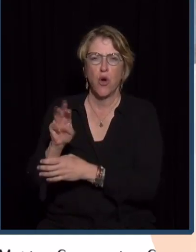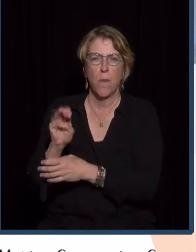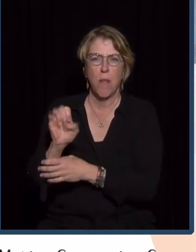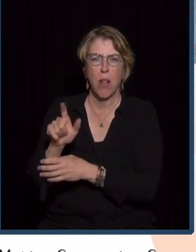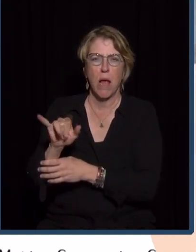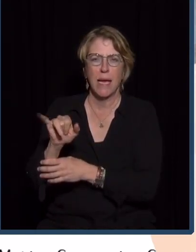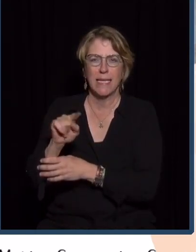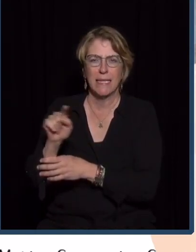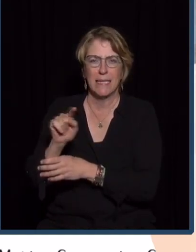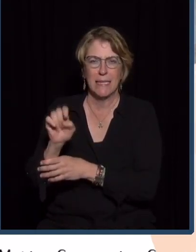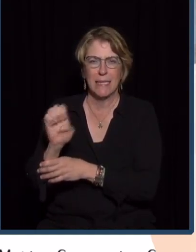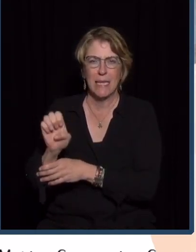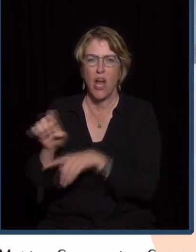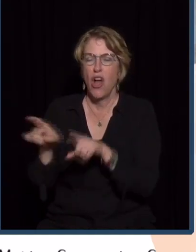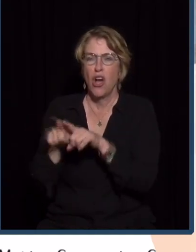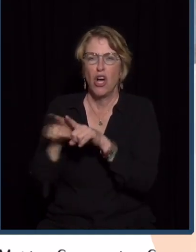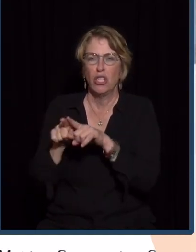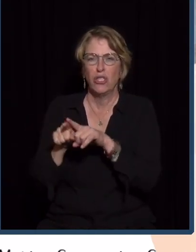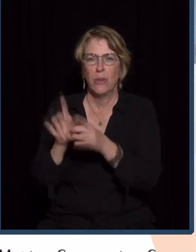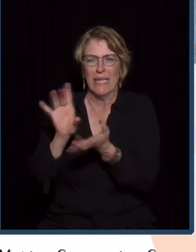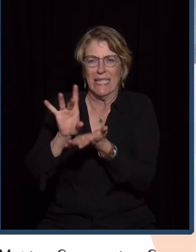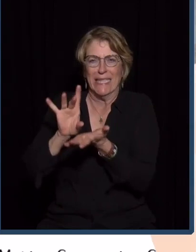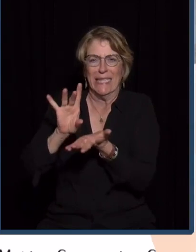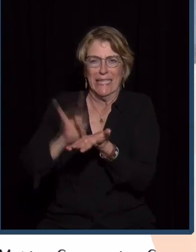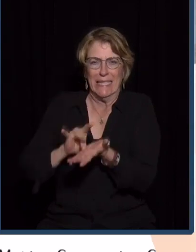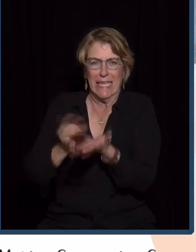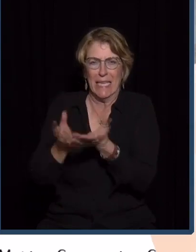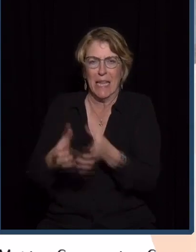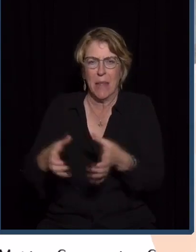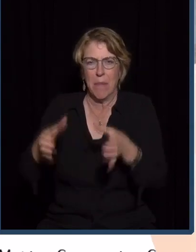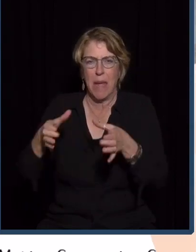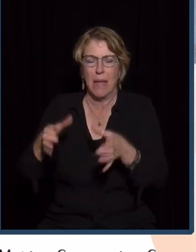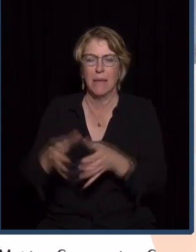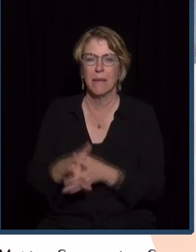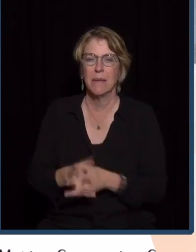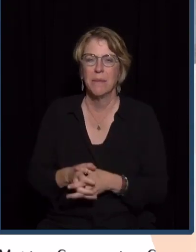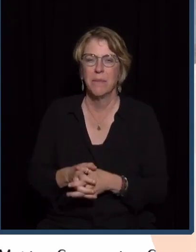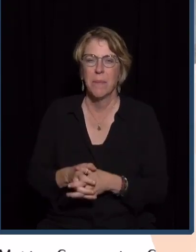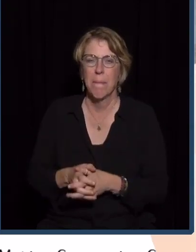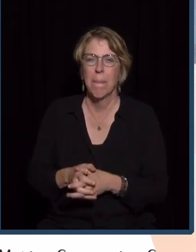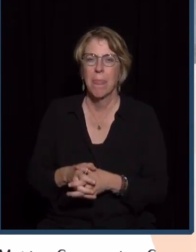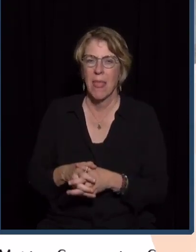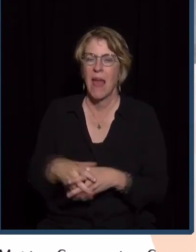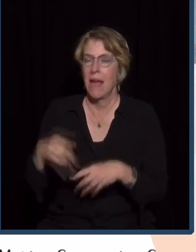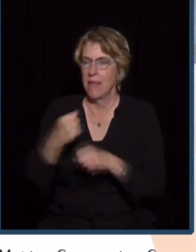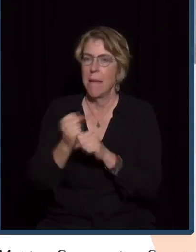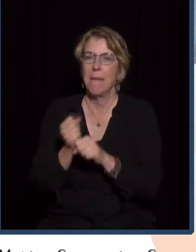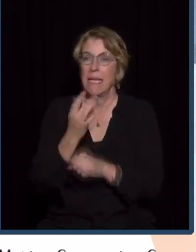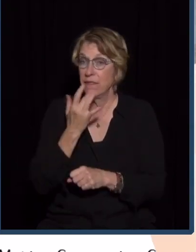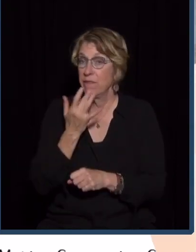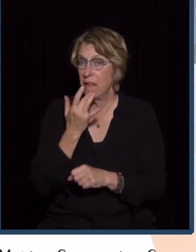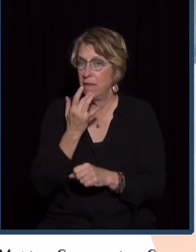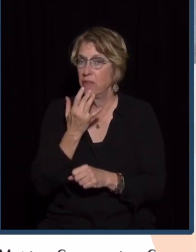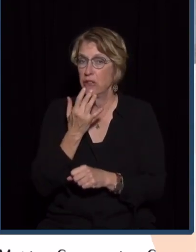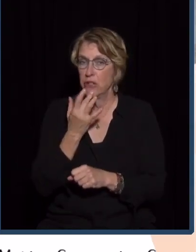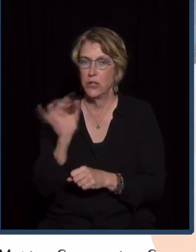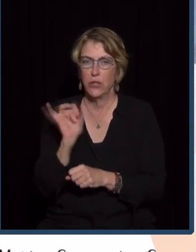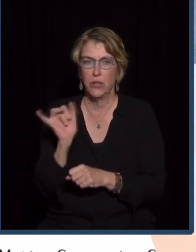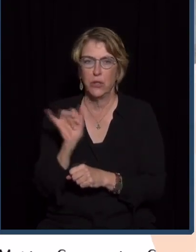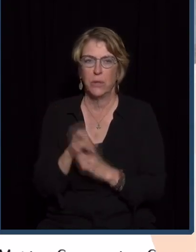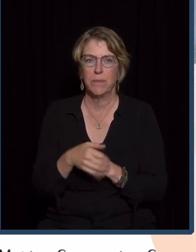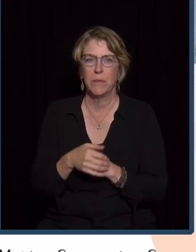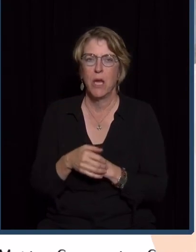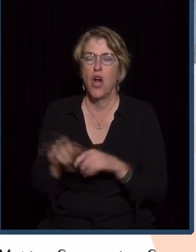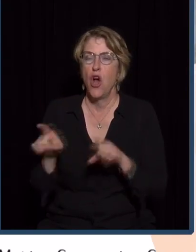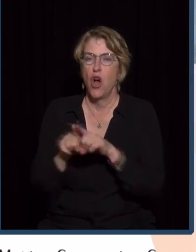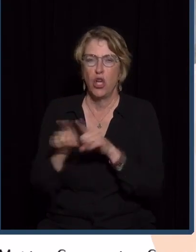little bits that stick to the bottom of the pan, which is known as fond, and that creates a really nice flavor as well. We cook the vegetables